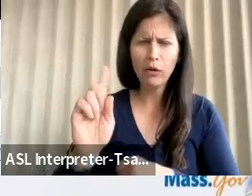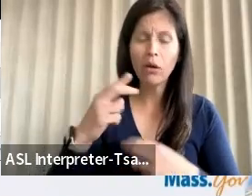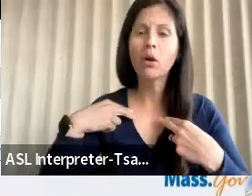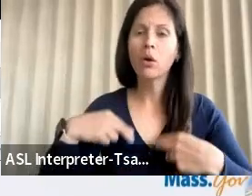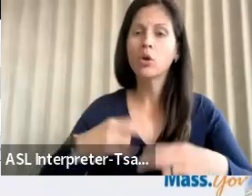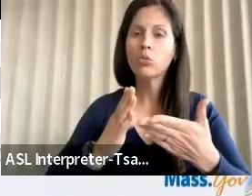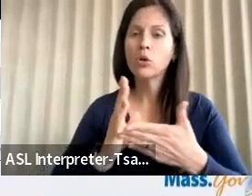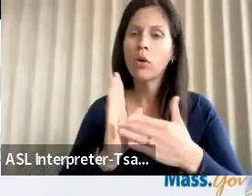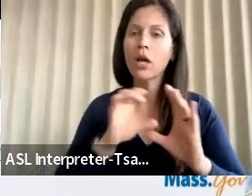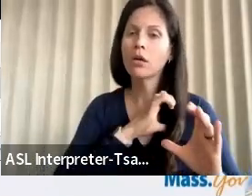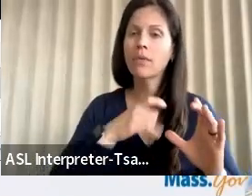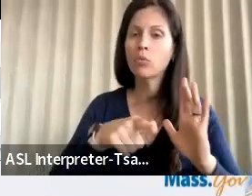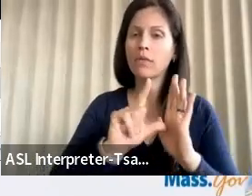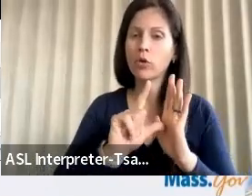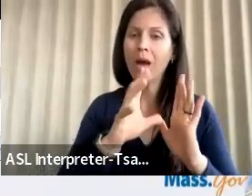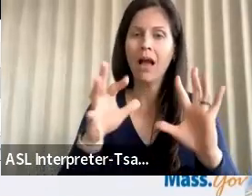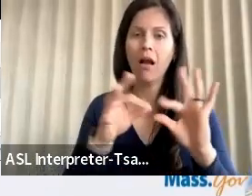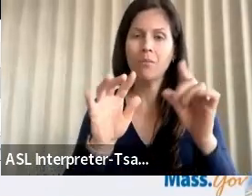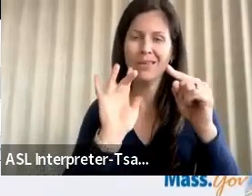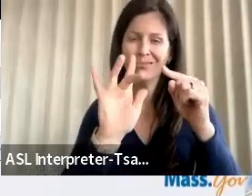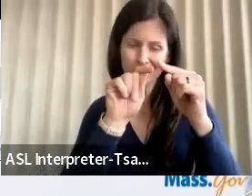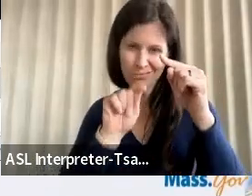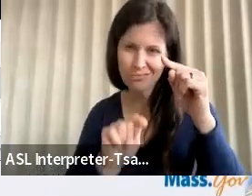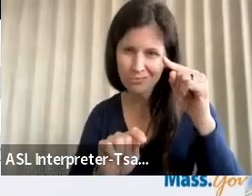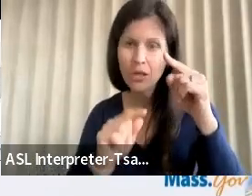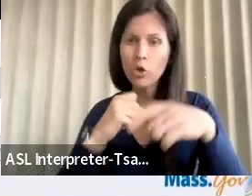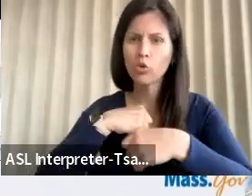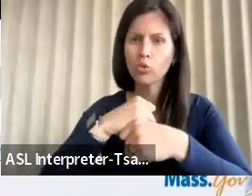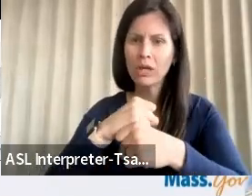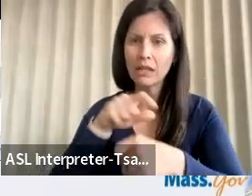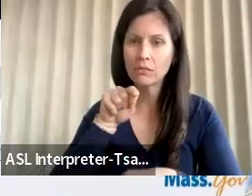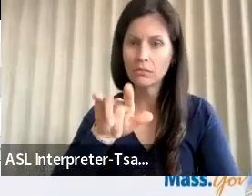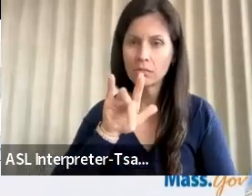Committee Review and Comment.